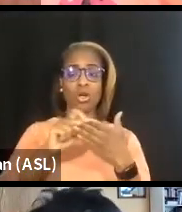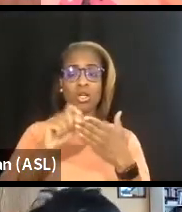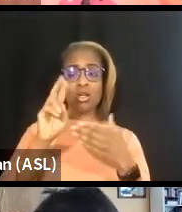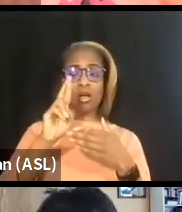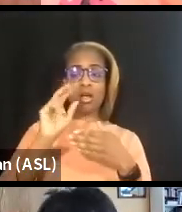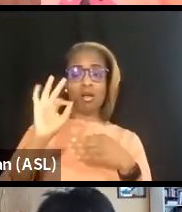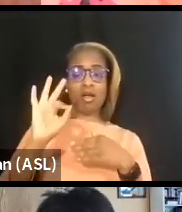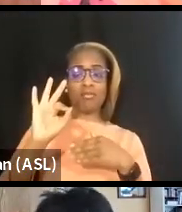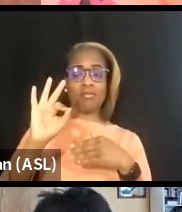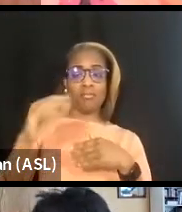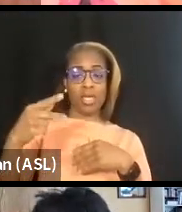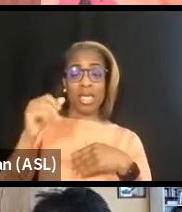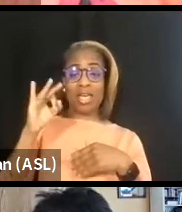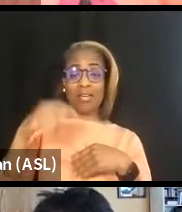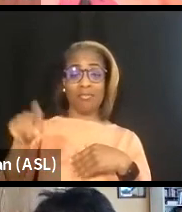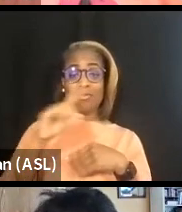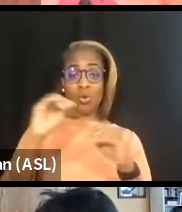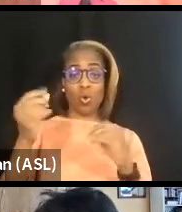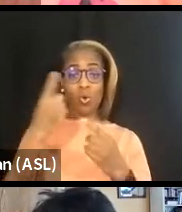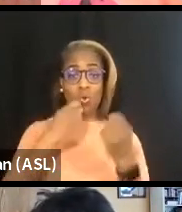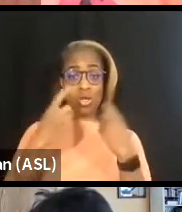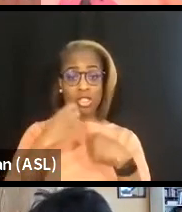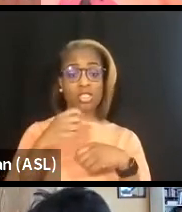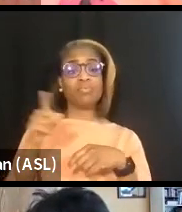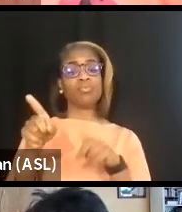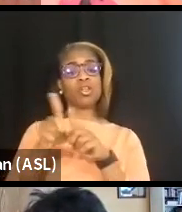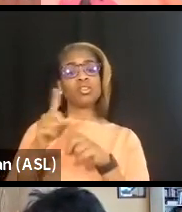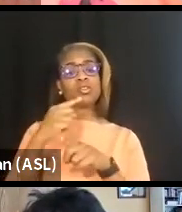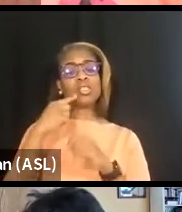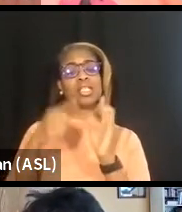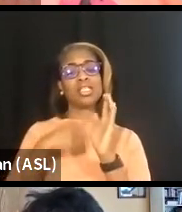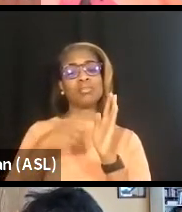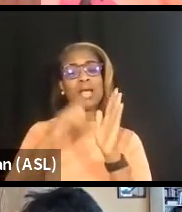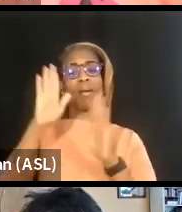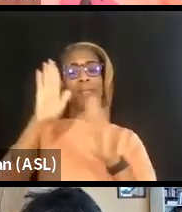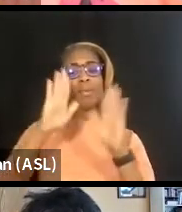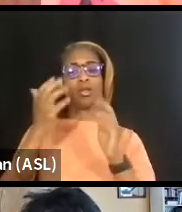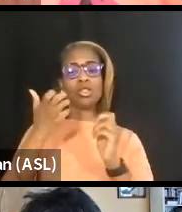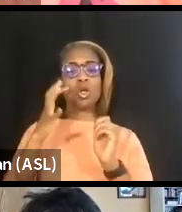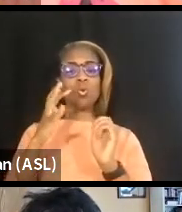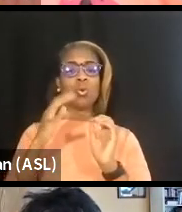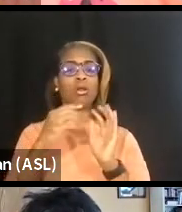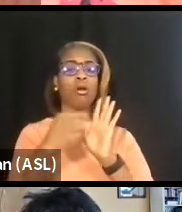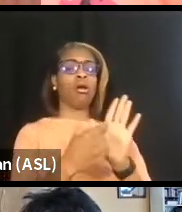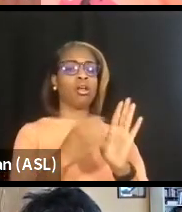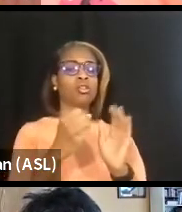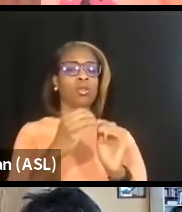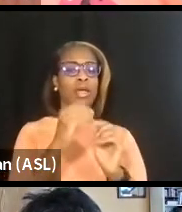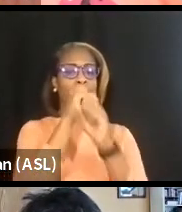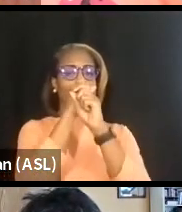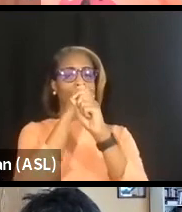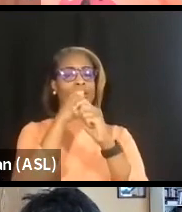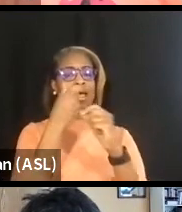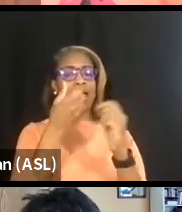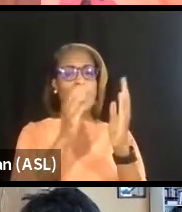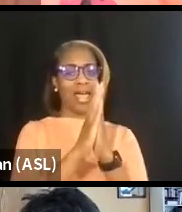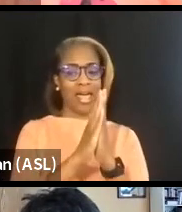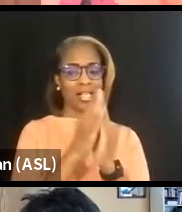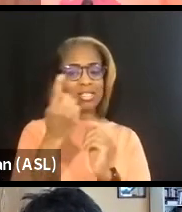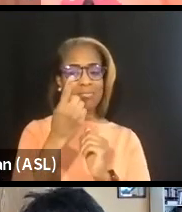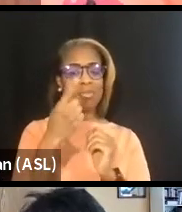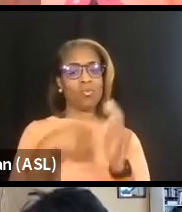have questions. And he also said sometimes bidders don't want to tip their hands, so they won't ask something that they want another bidder